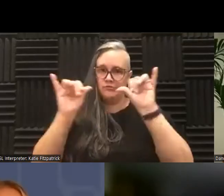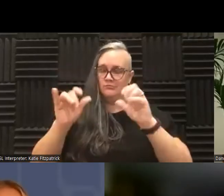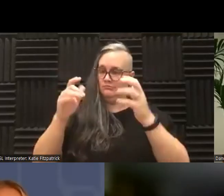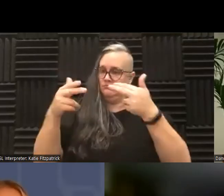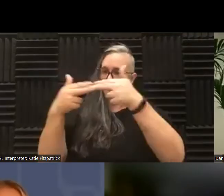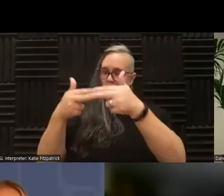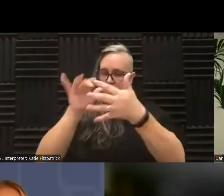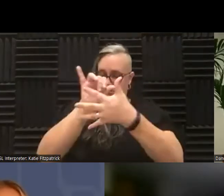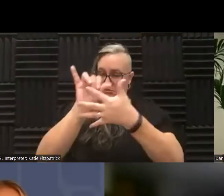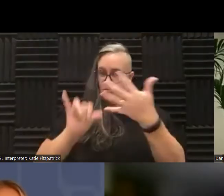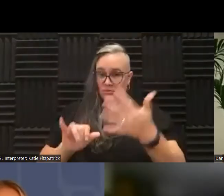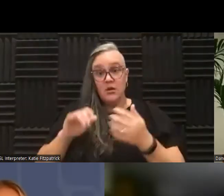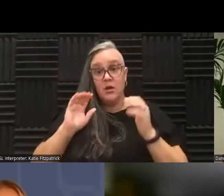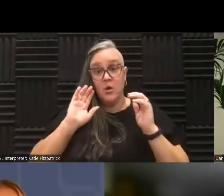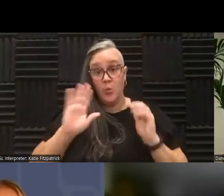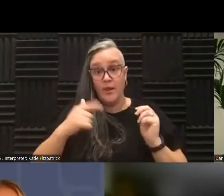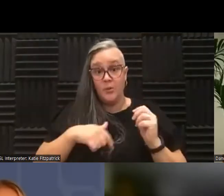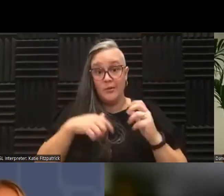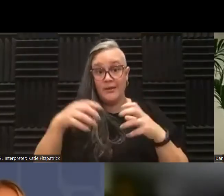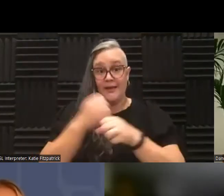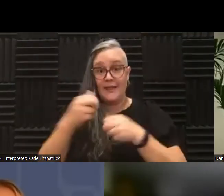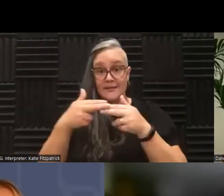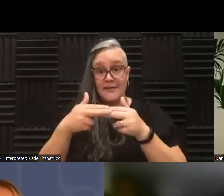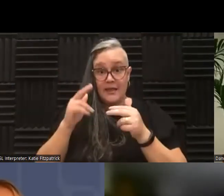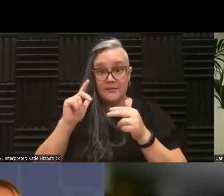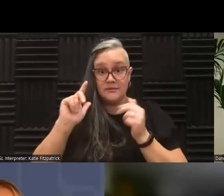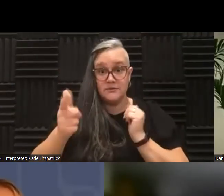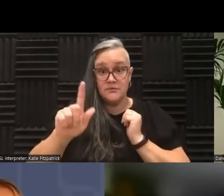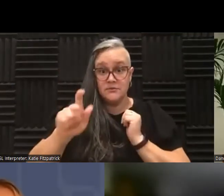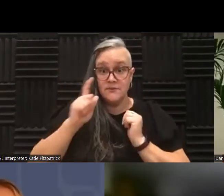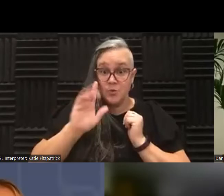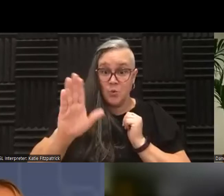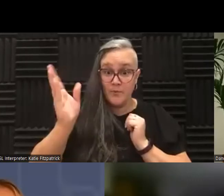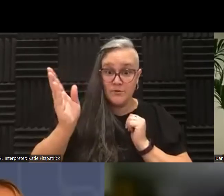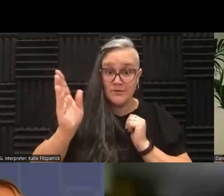we get the slides to your presentation?